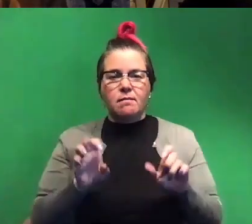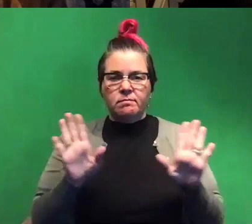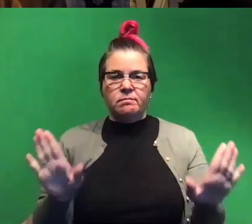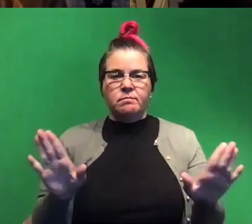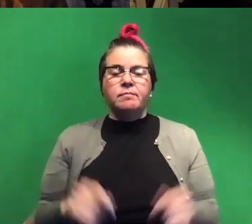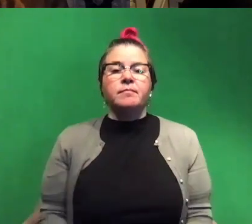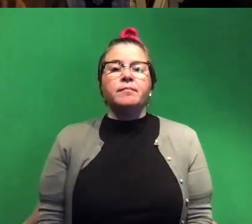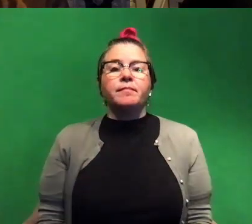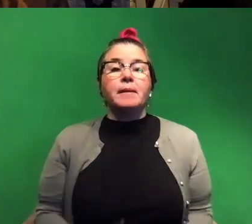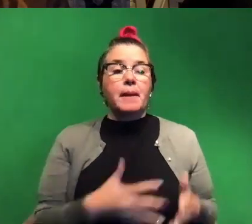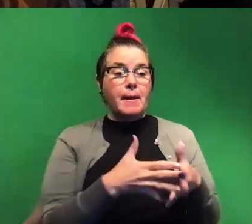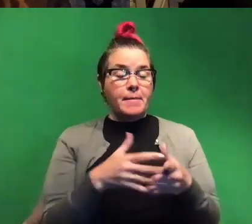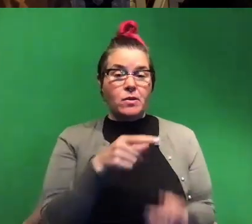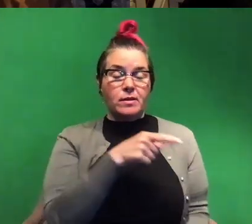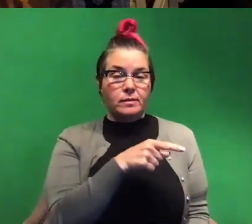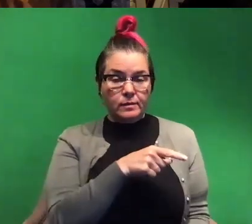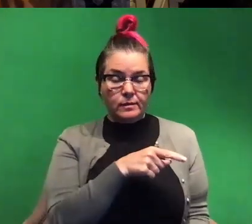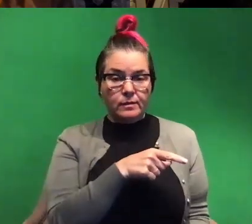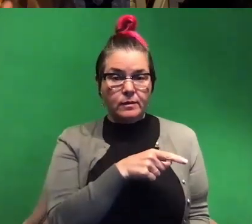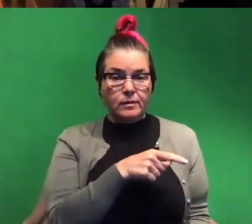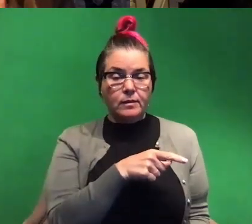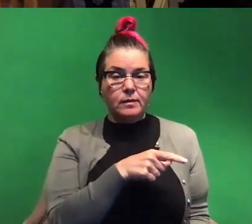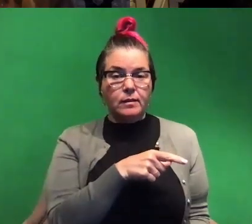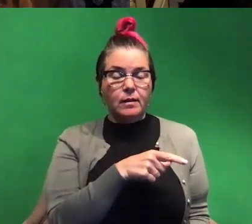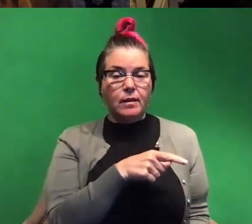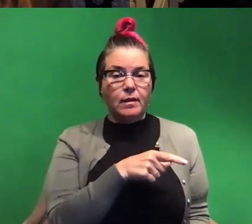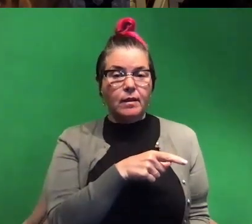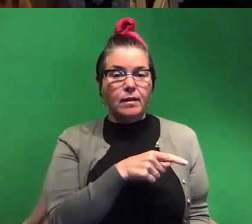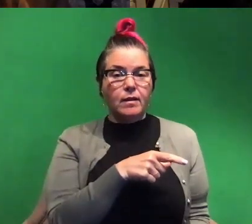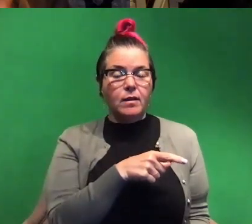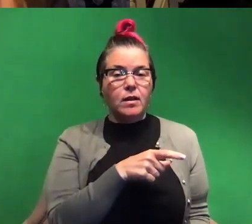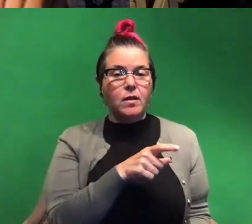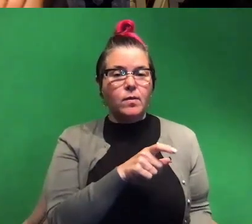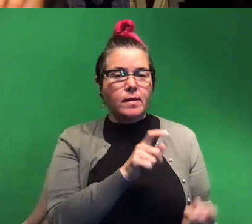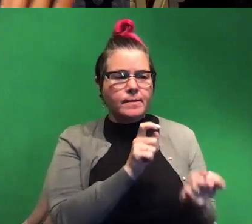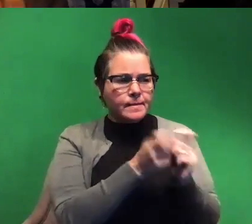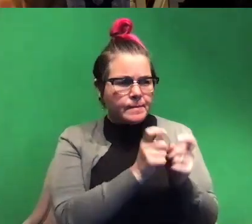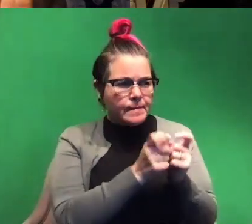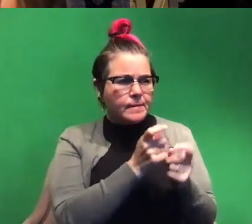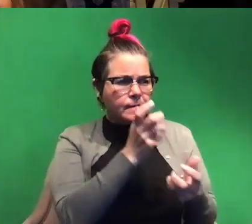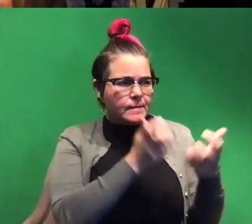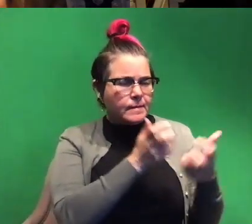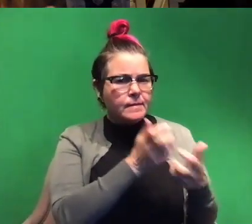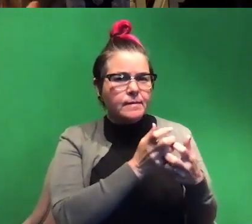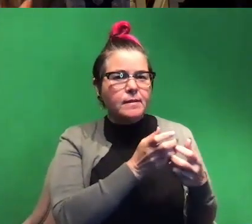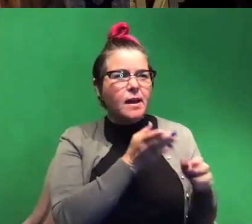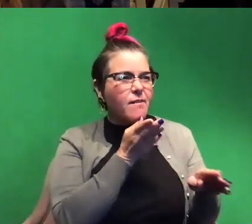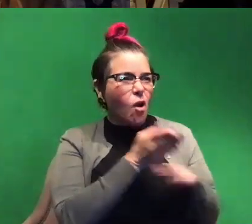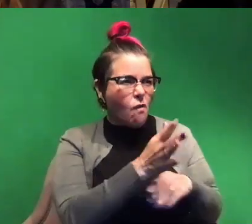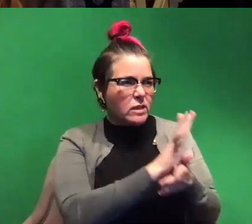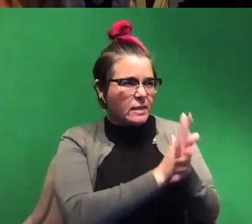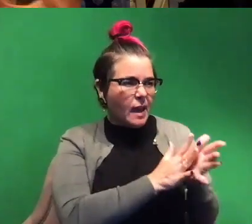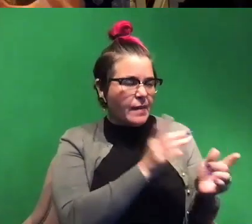and Americans will really like tailor and potentially like over design things